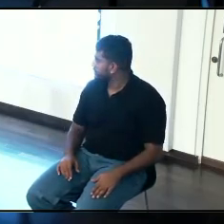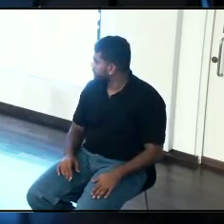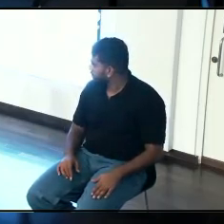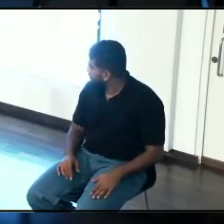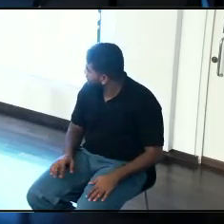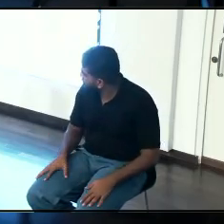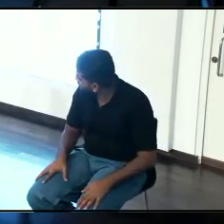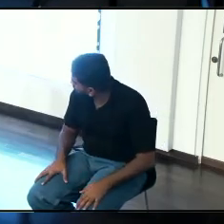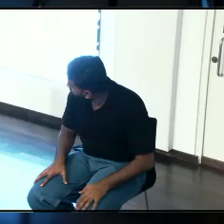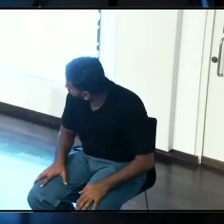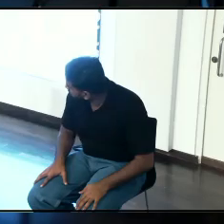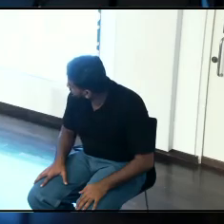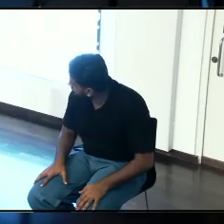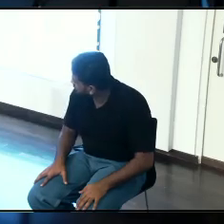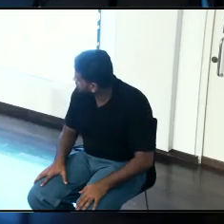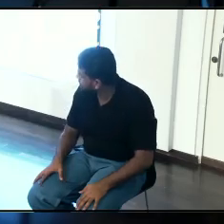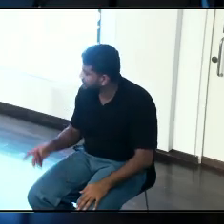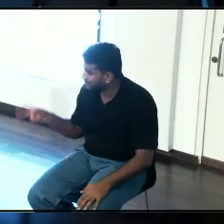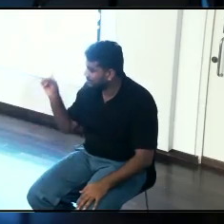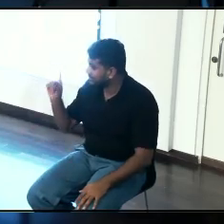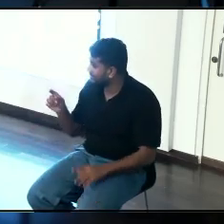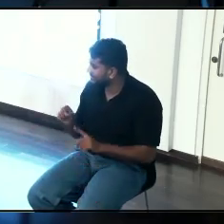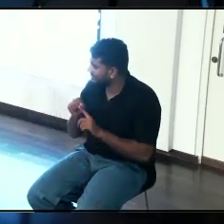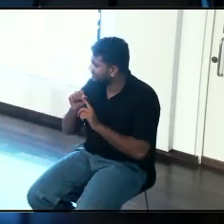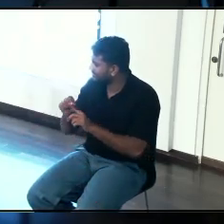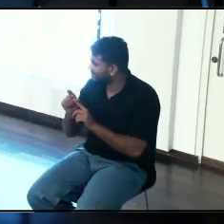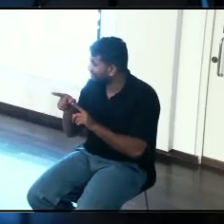And, to come back to your comment,